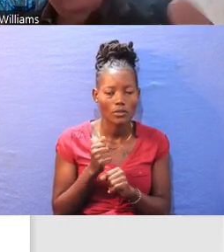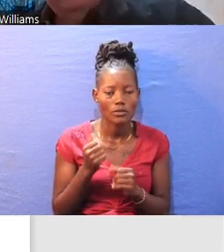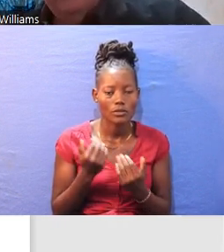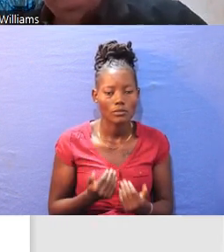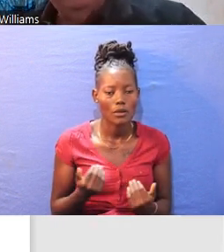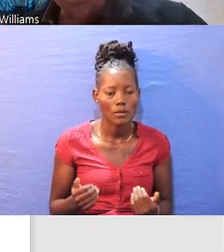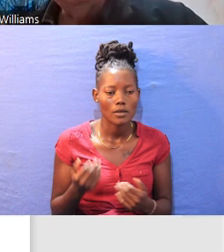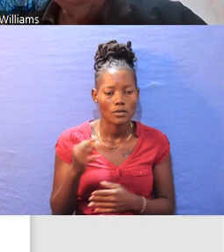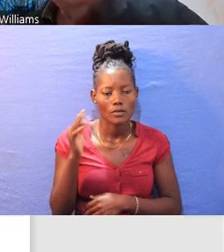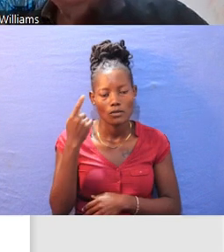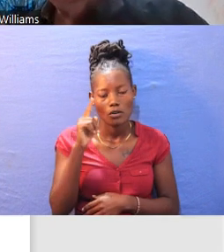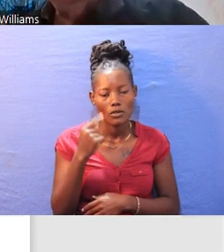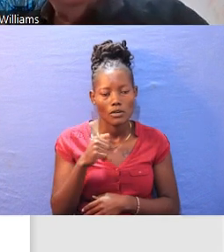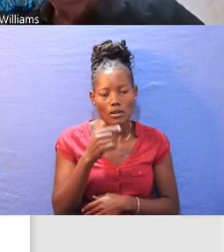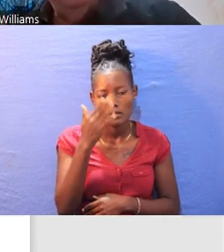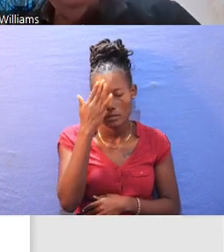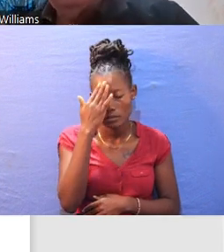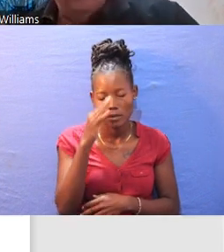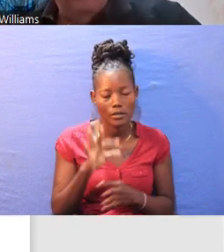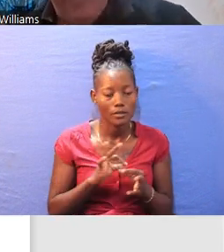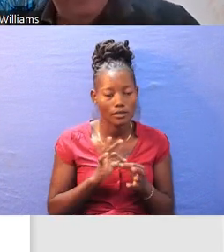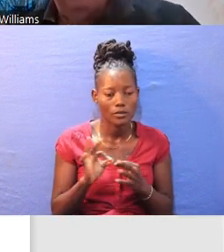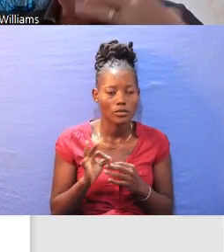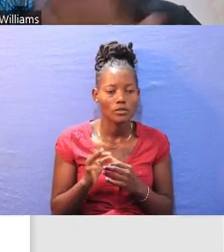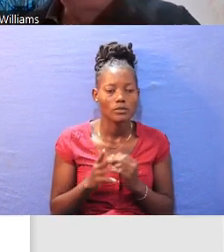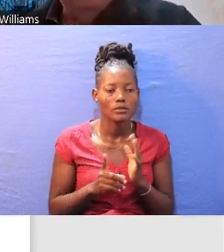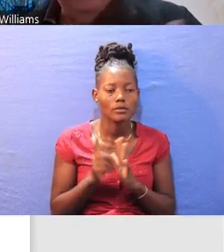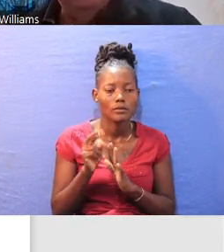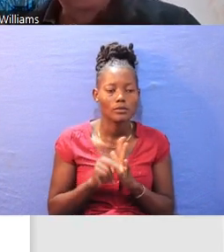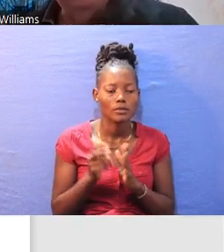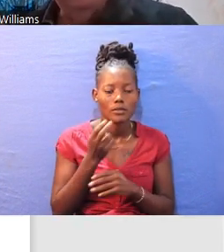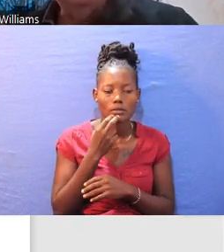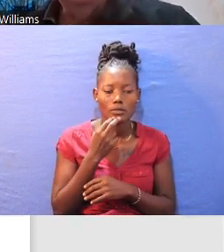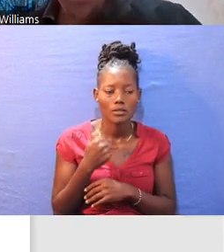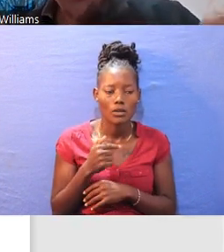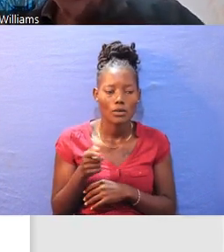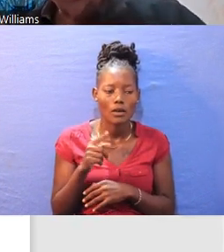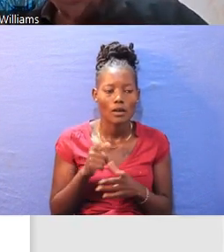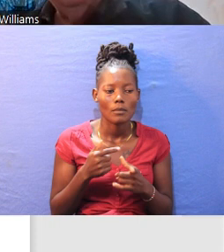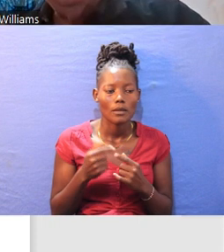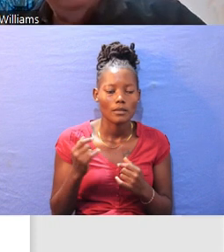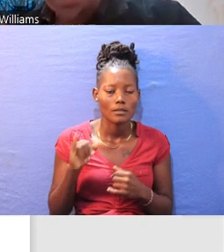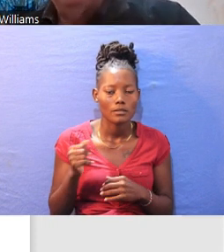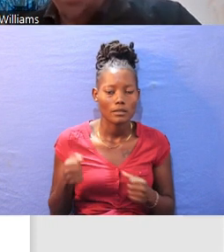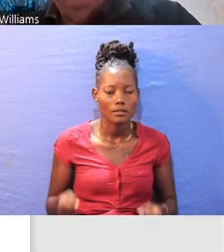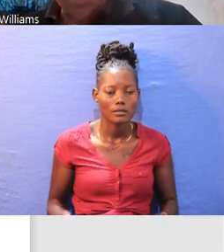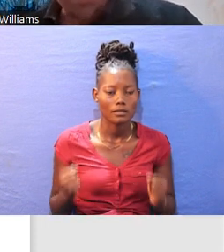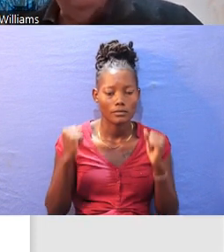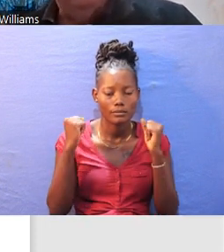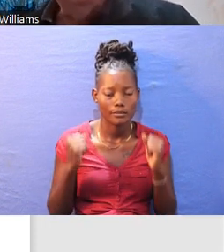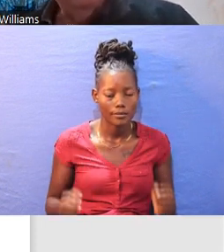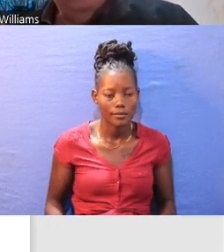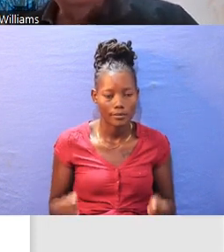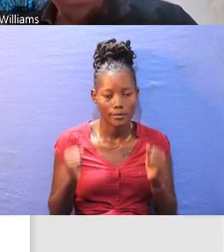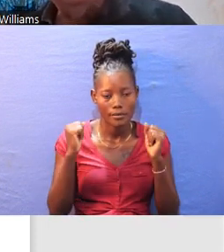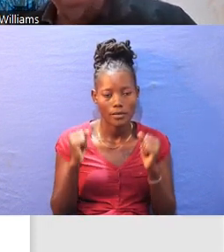kids. Here's how we did it. So for us, Monday was our power speed type day, okay? Tuesday, we come in and we just